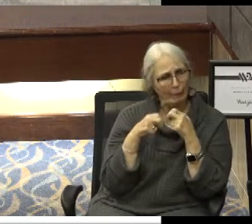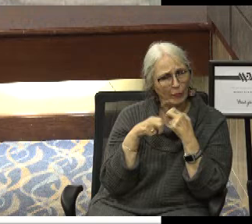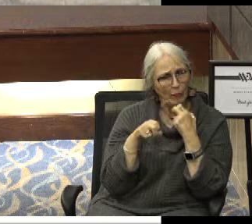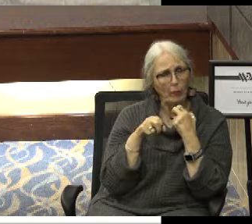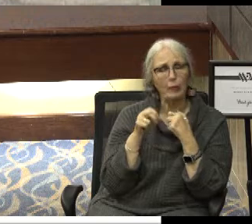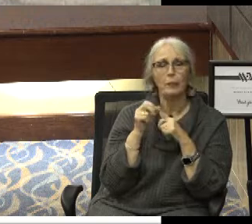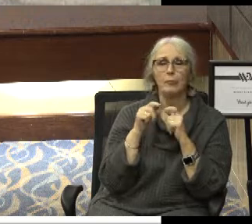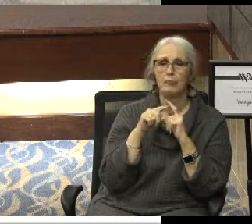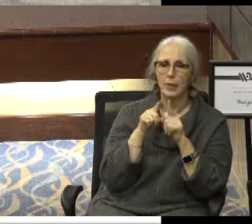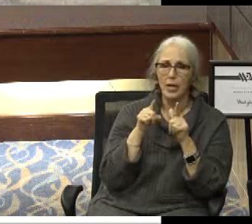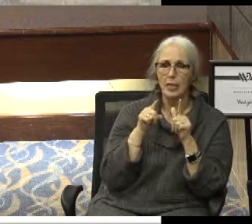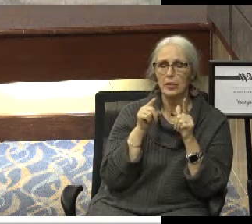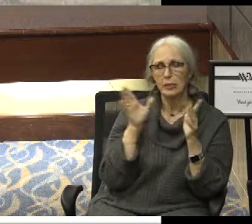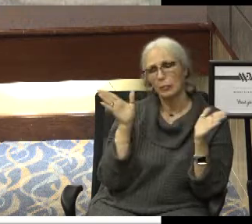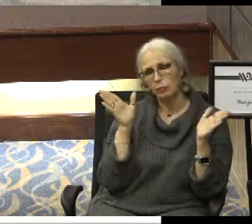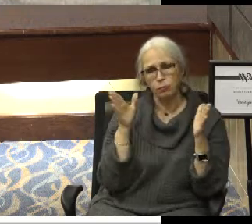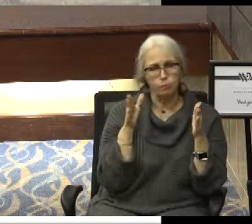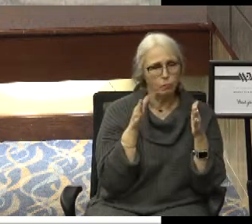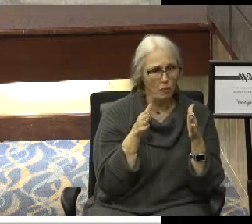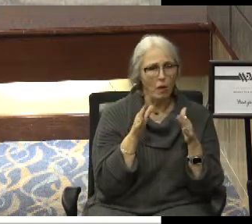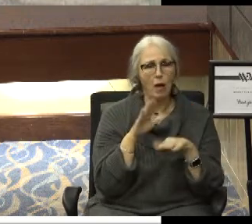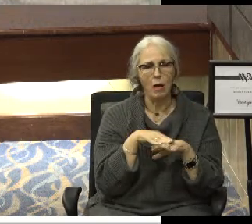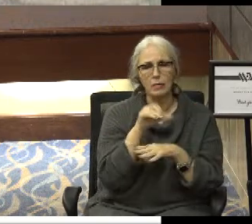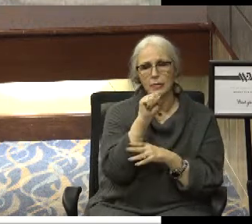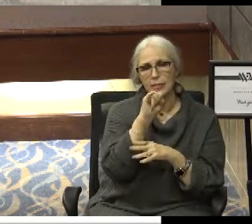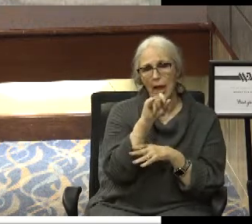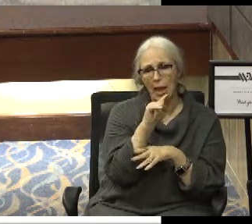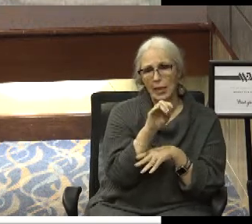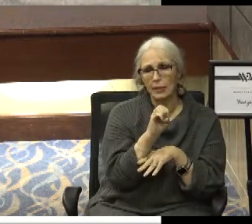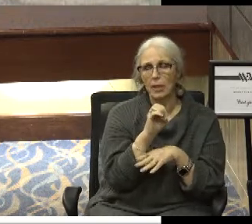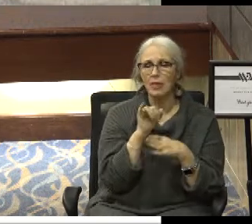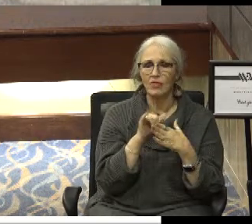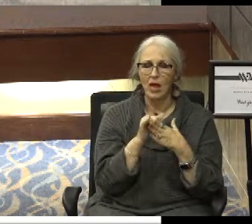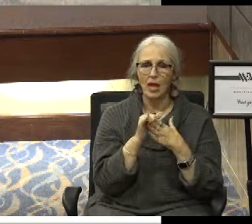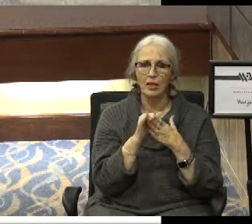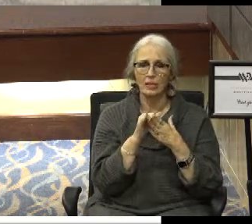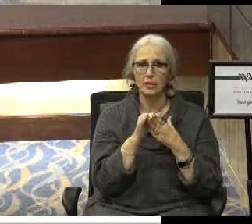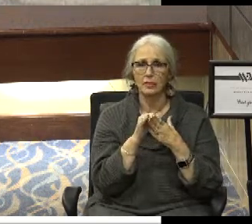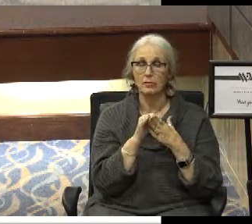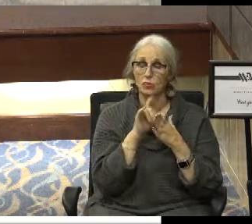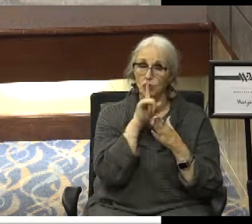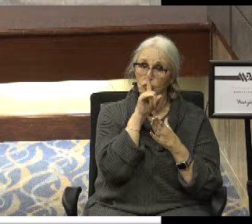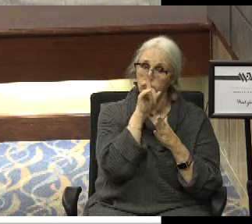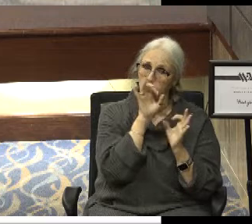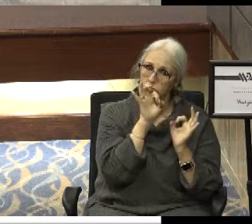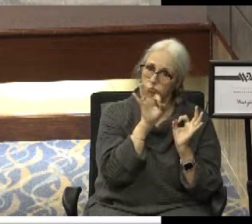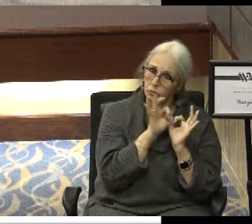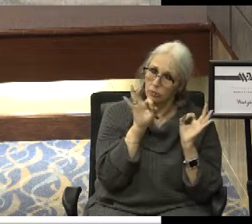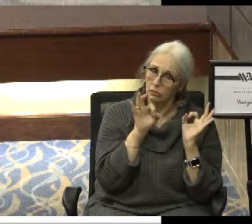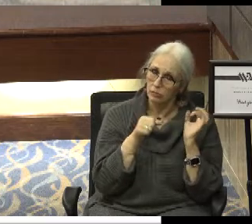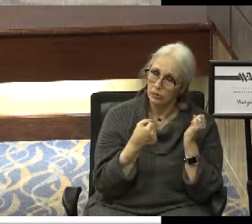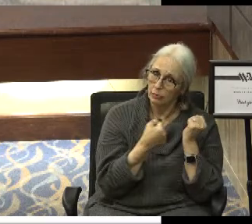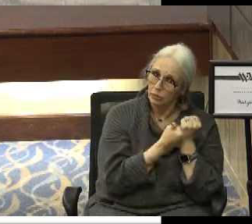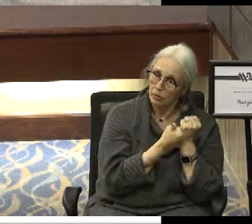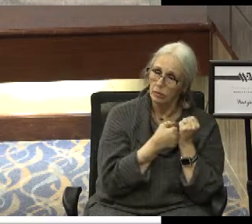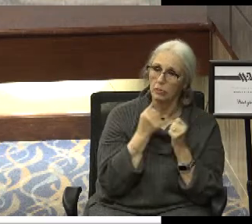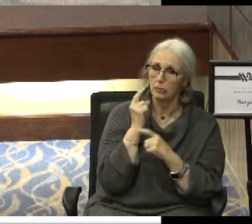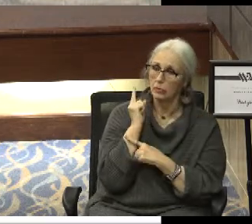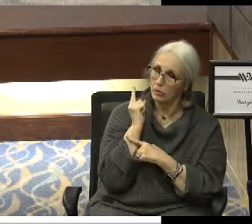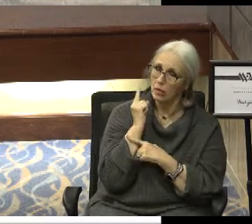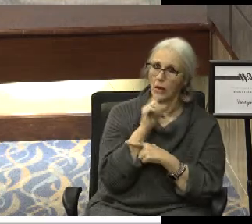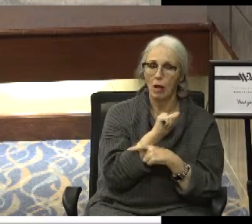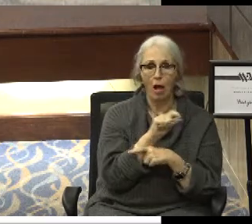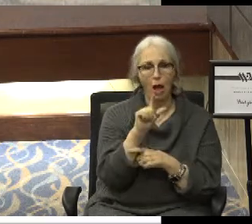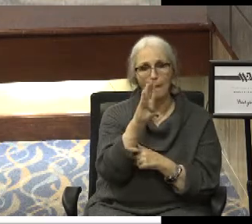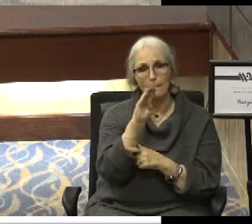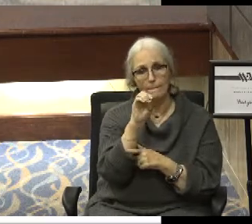site and keep things on track. On site, as you can imagine, that's the principal artery that's in there. But the good news is all of those boxes are